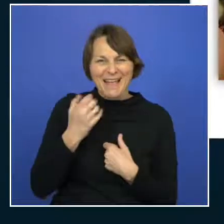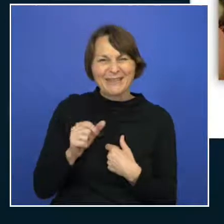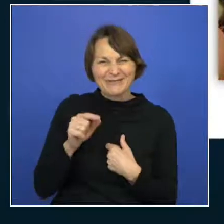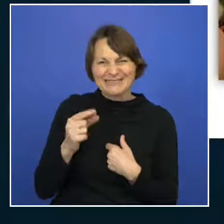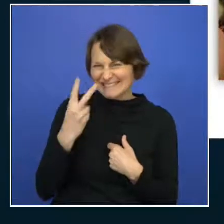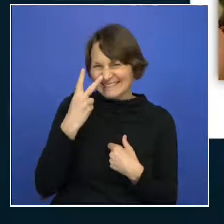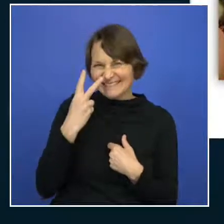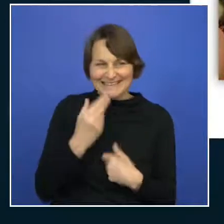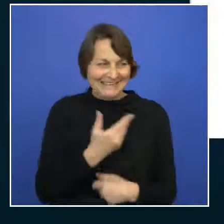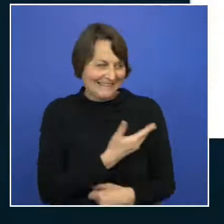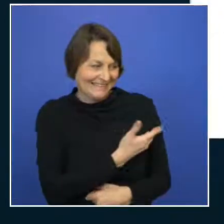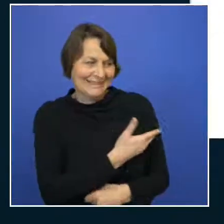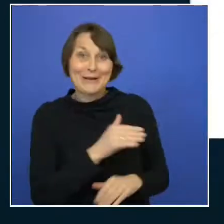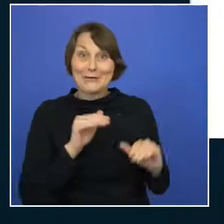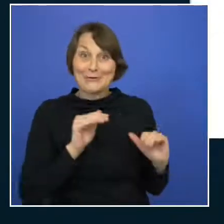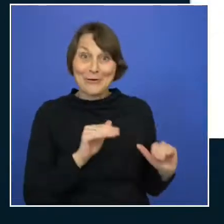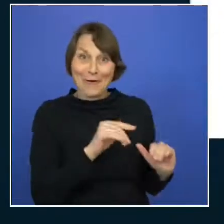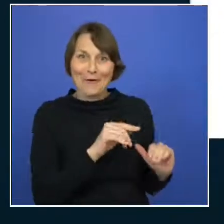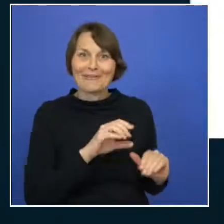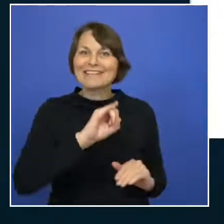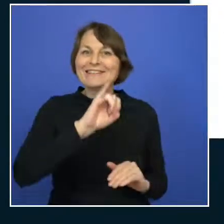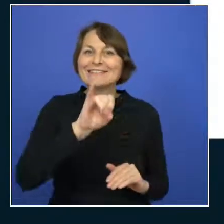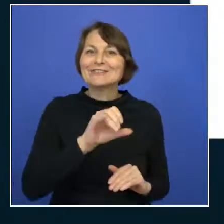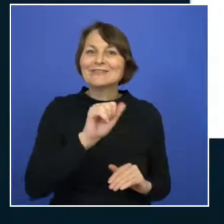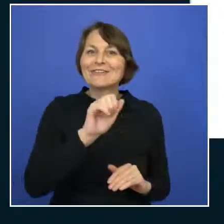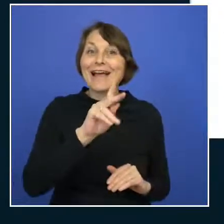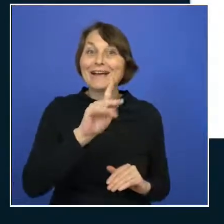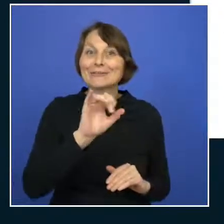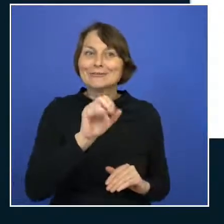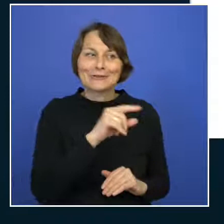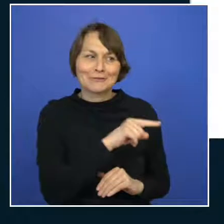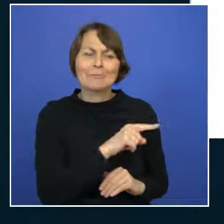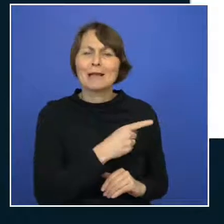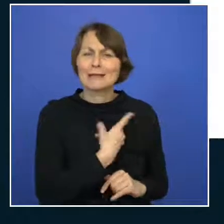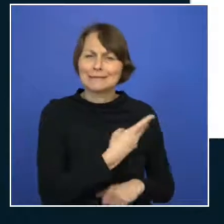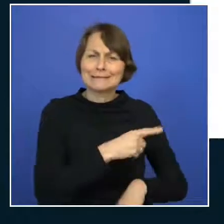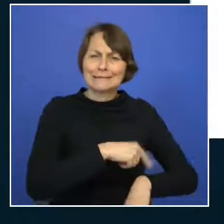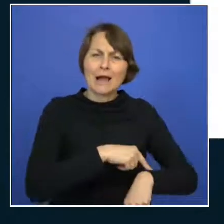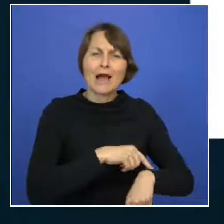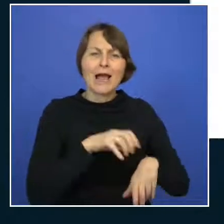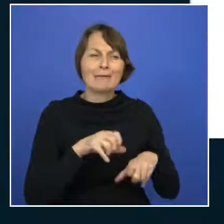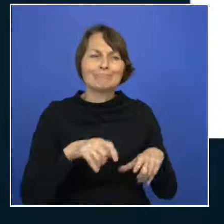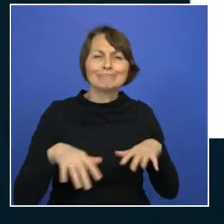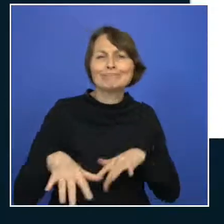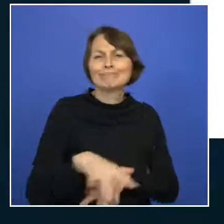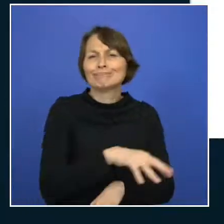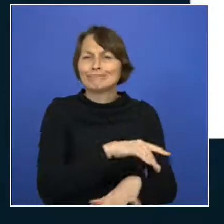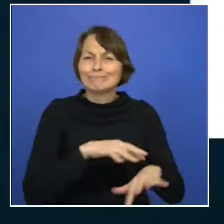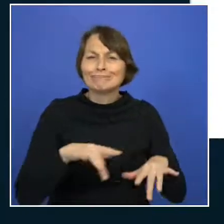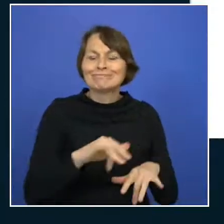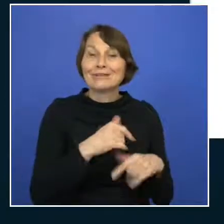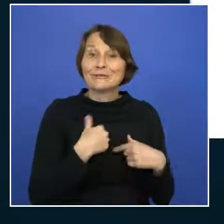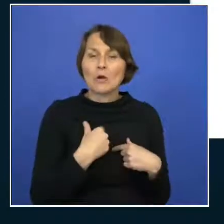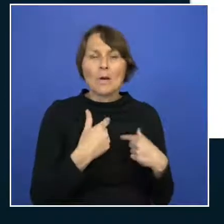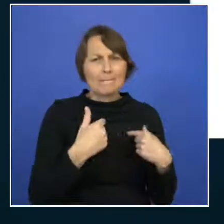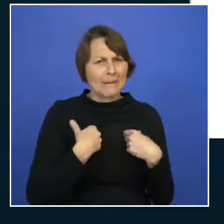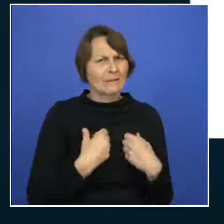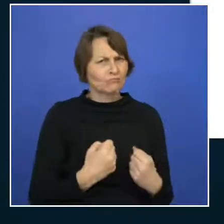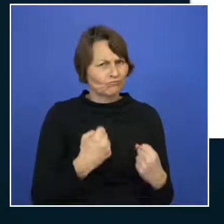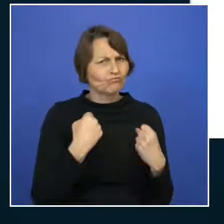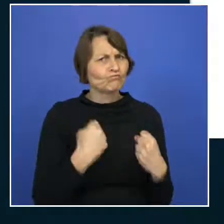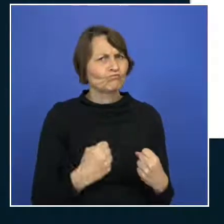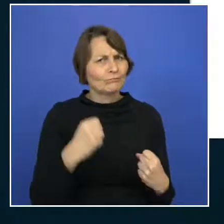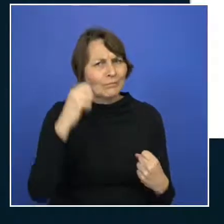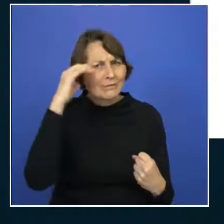who's a very happy dog. So I'm a person that likes to reflect so much, and